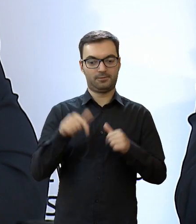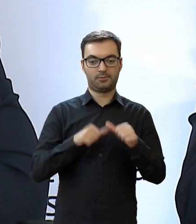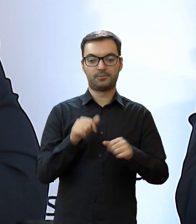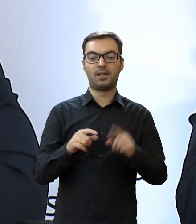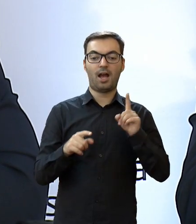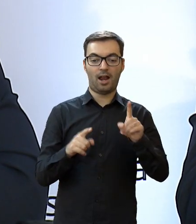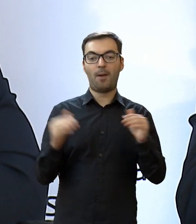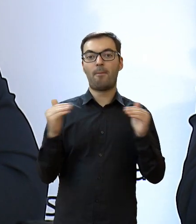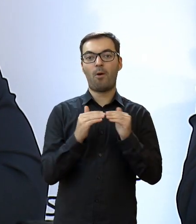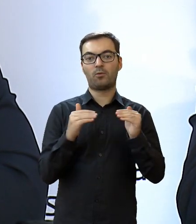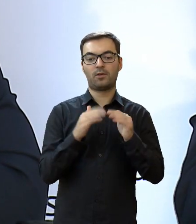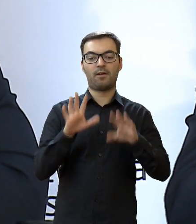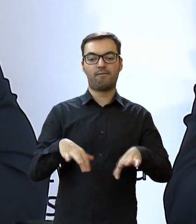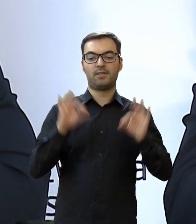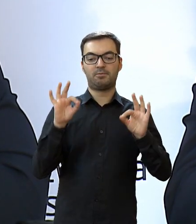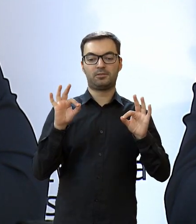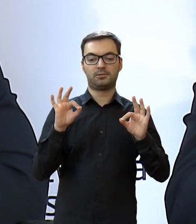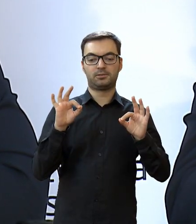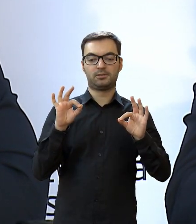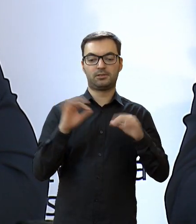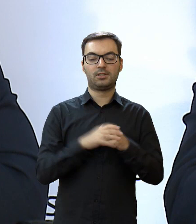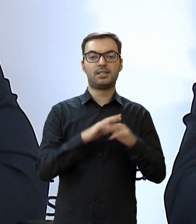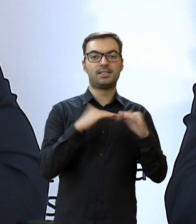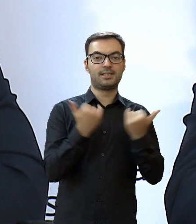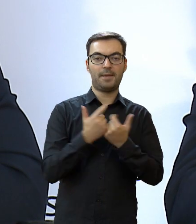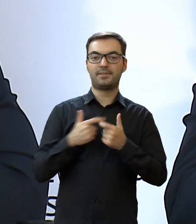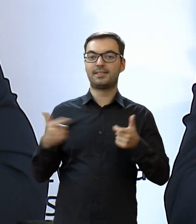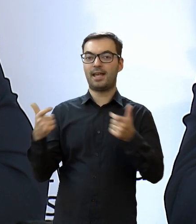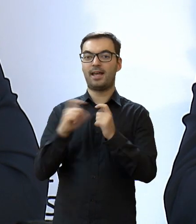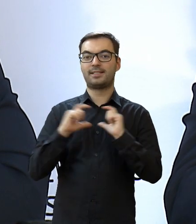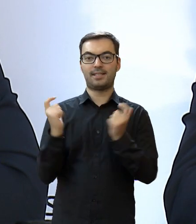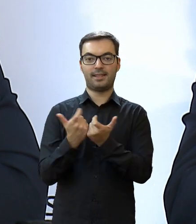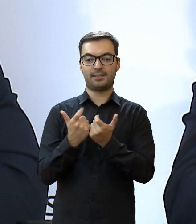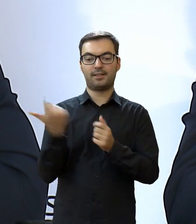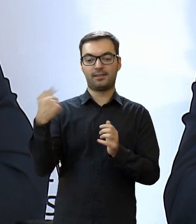If we compare it to the Sejm and Senate elections from